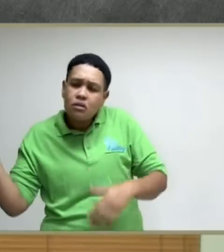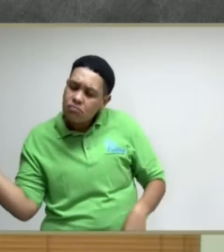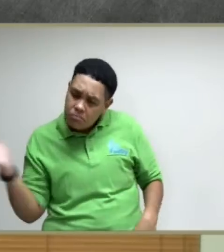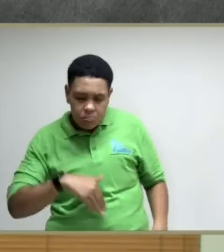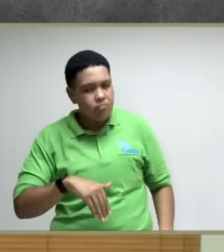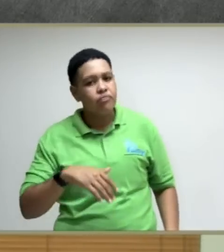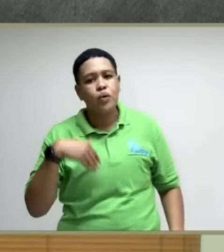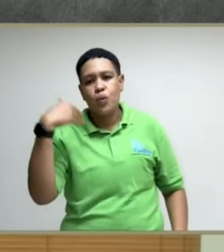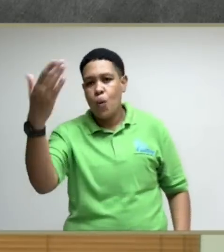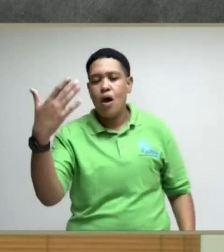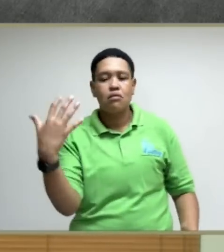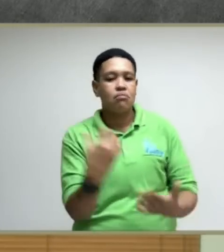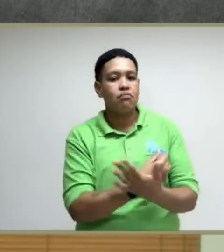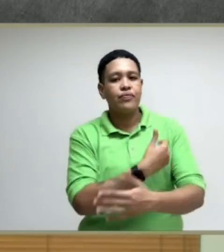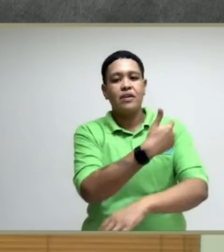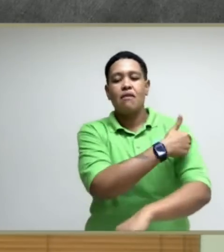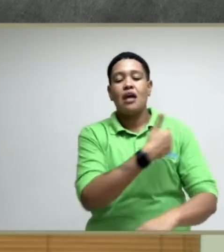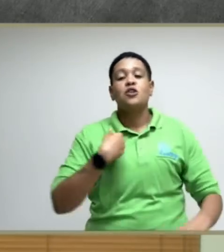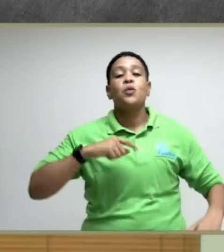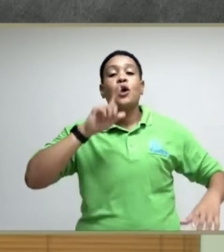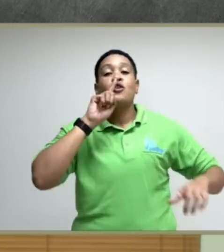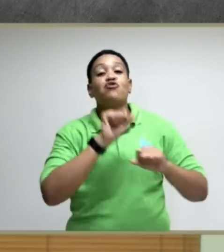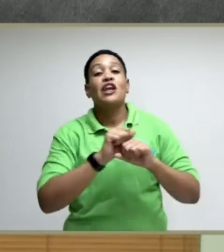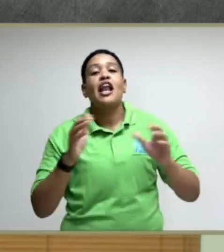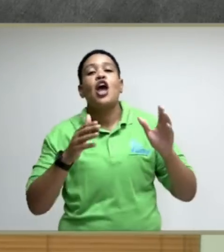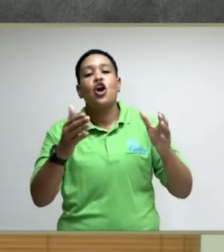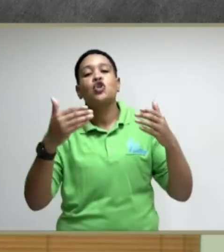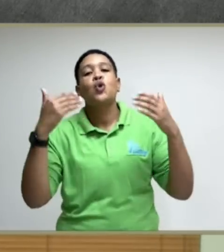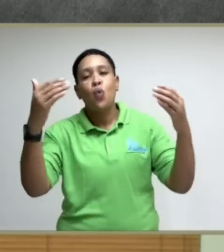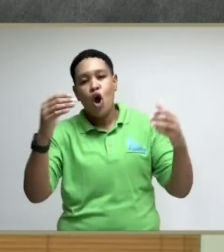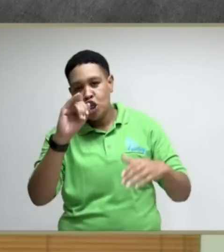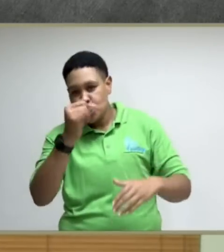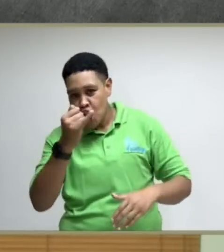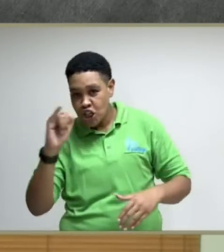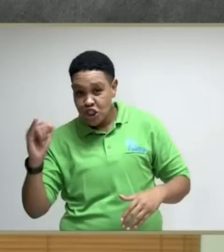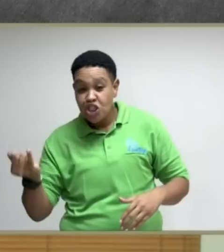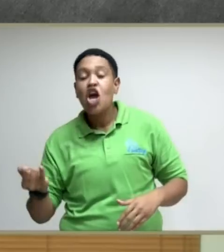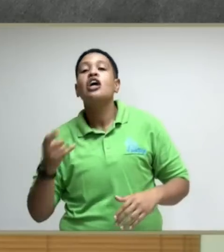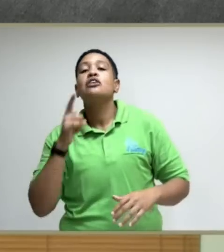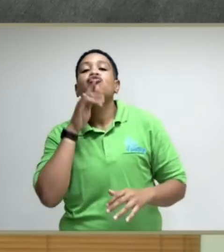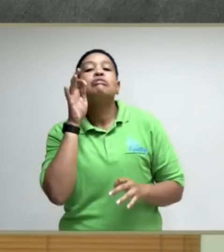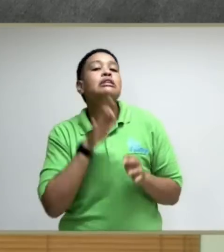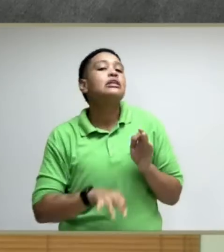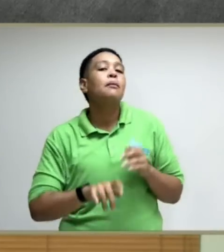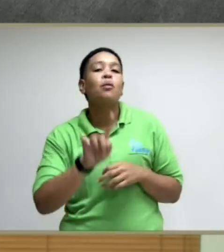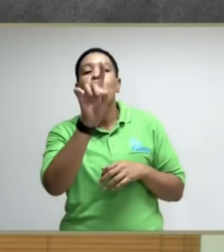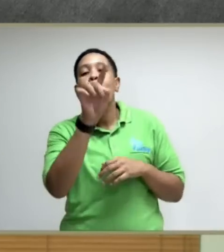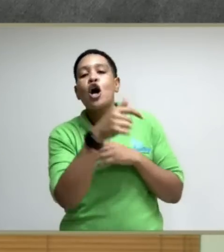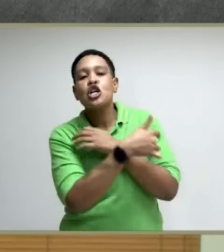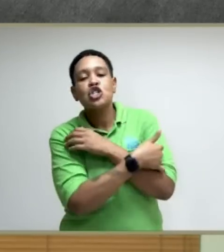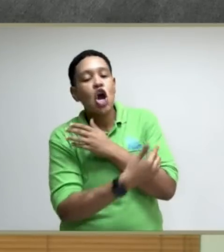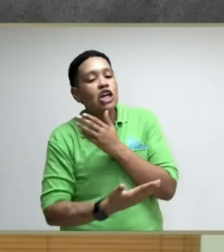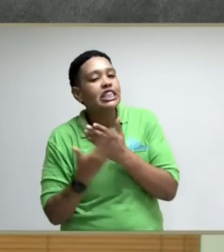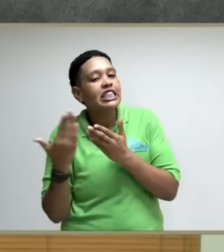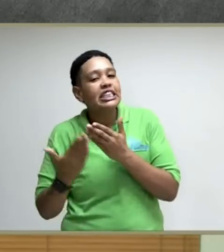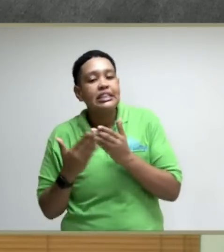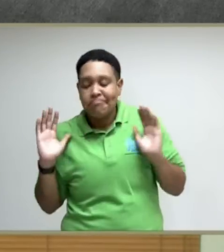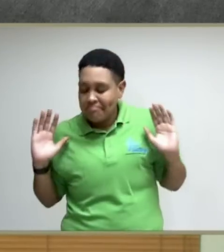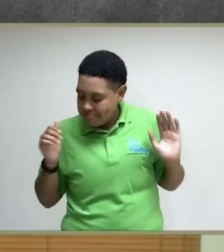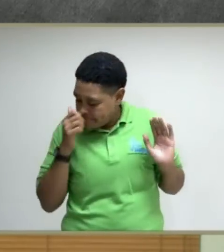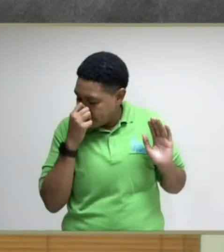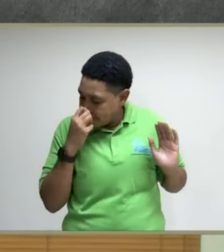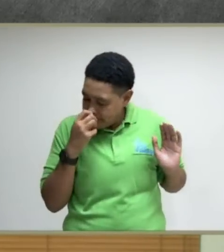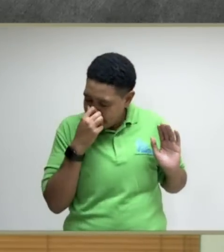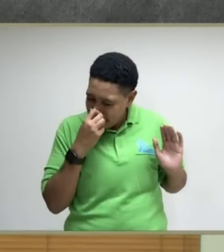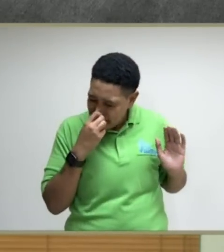take the vaccines, and we are encouraging you to take the Johnson & Johnson. It's simpler, it's easier, it's 1 dose.